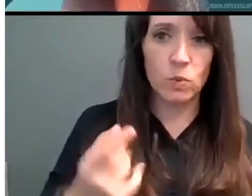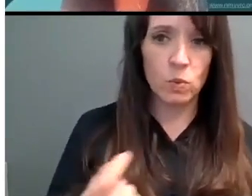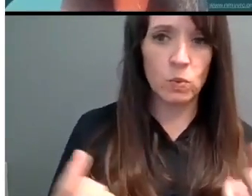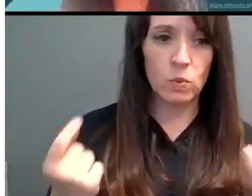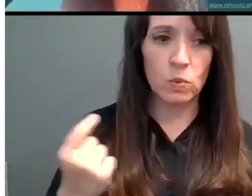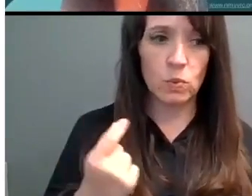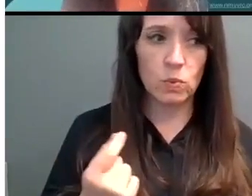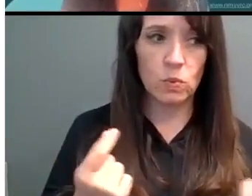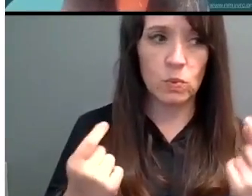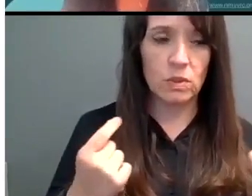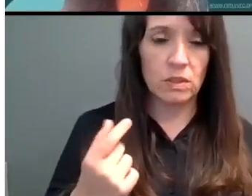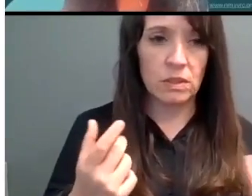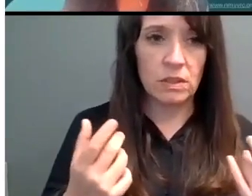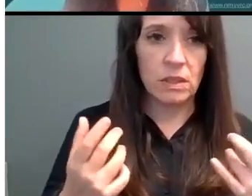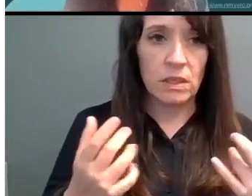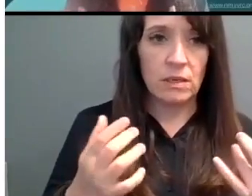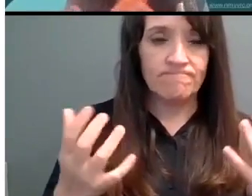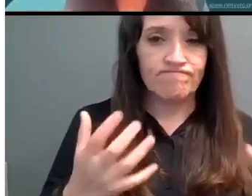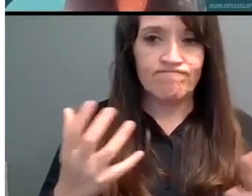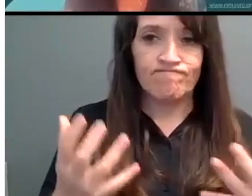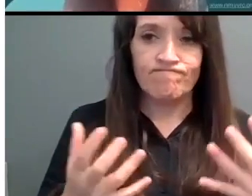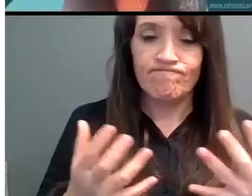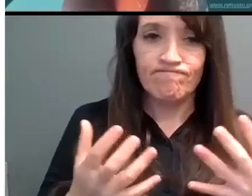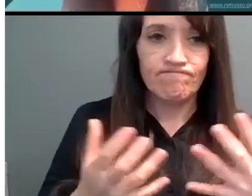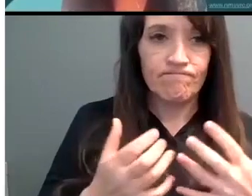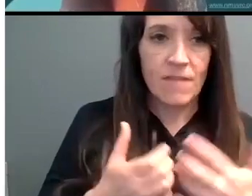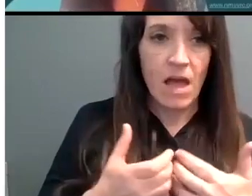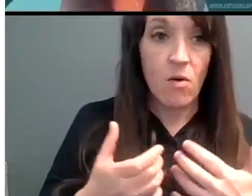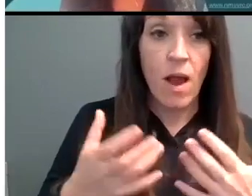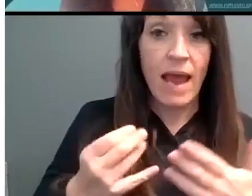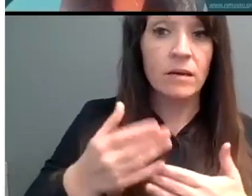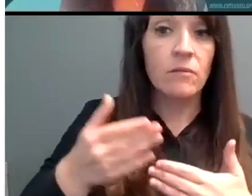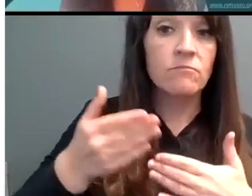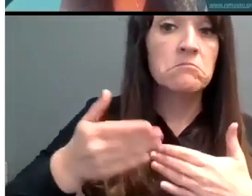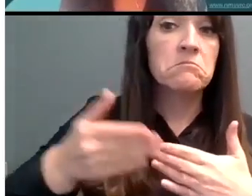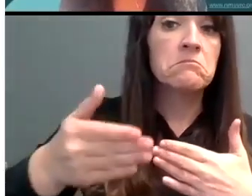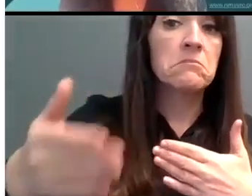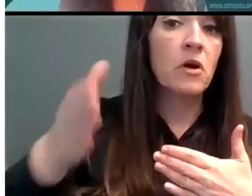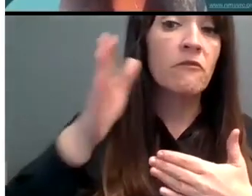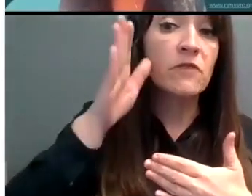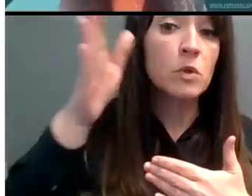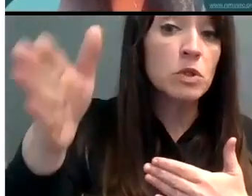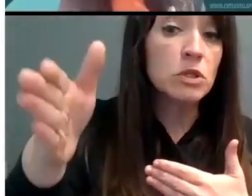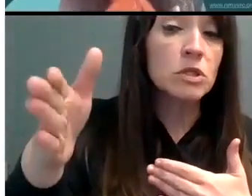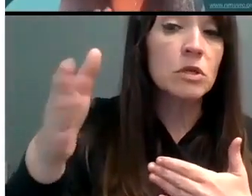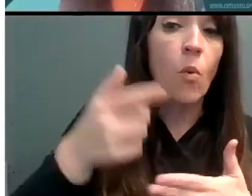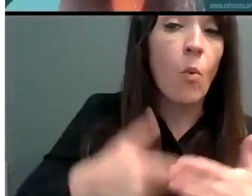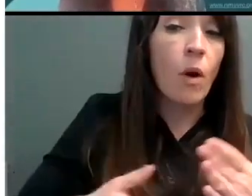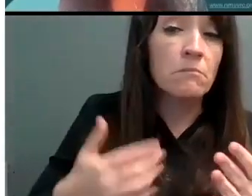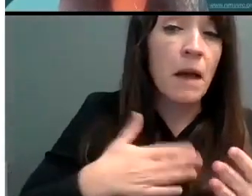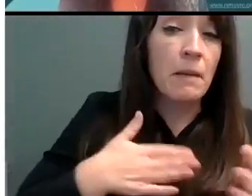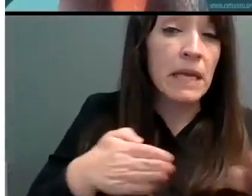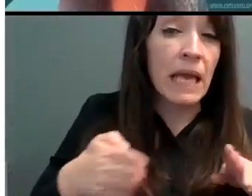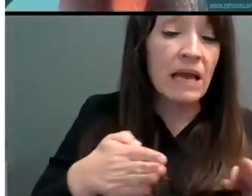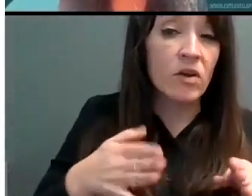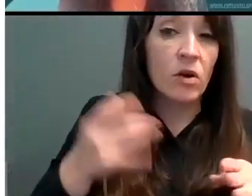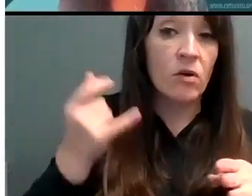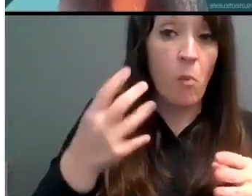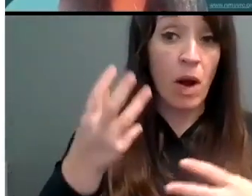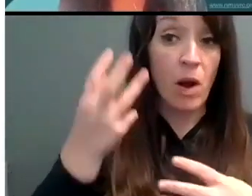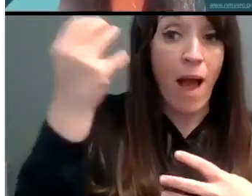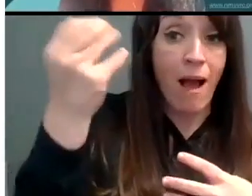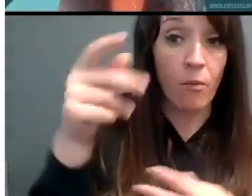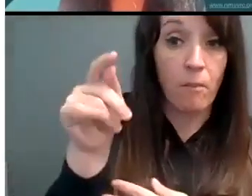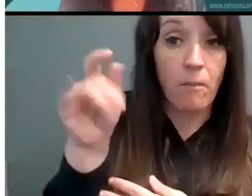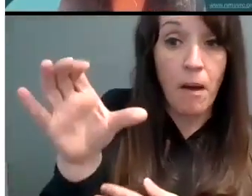we do, how we respond in the future to going into public, perhaps, or how we engage